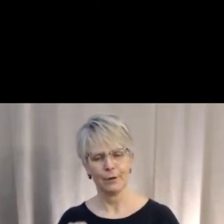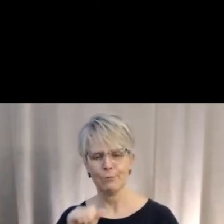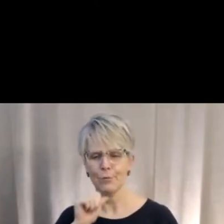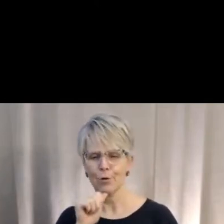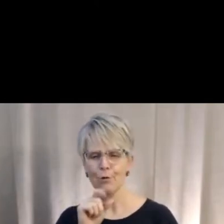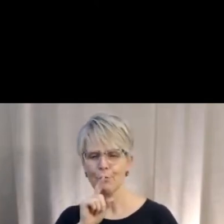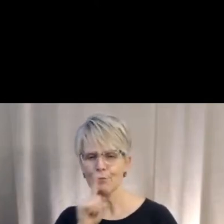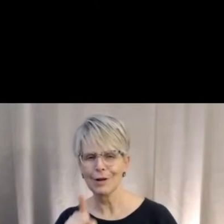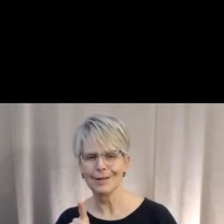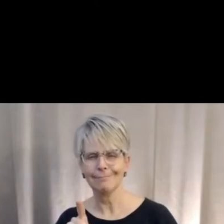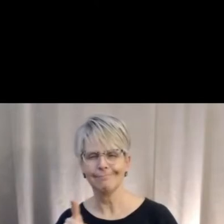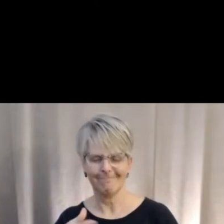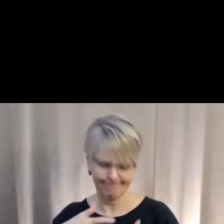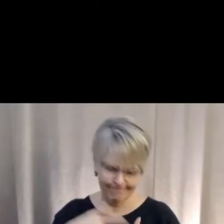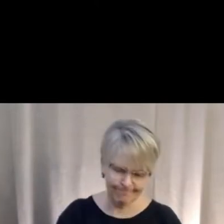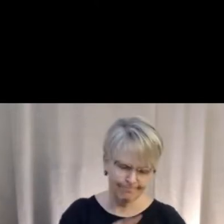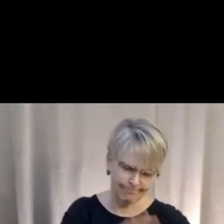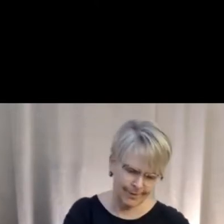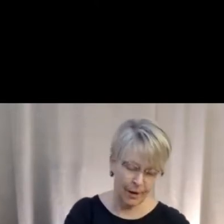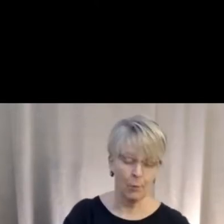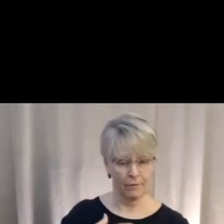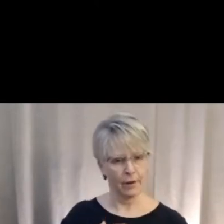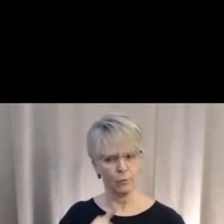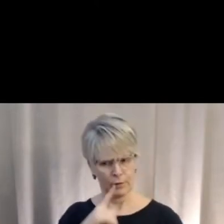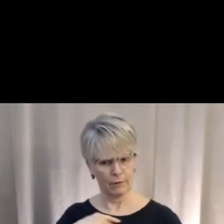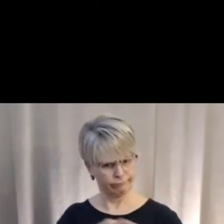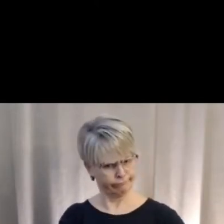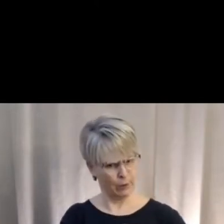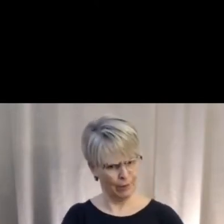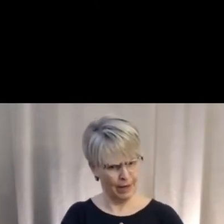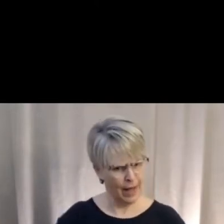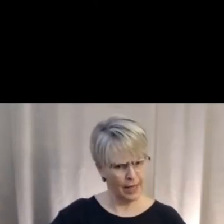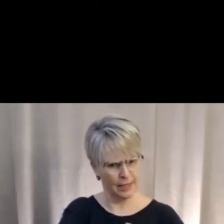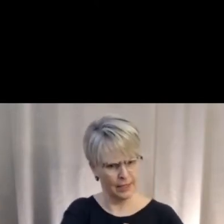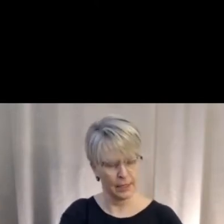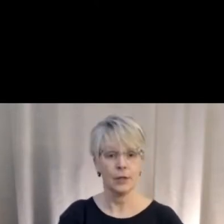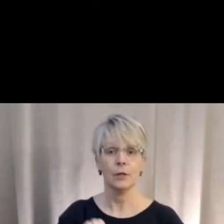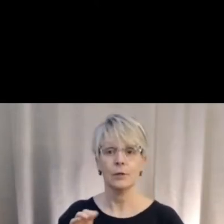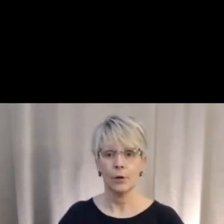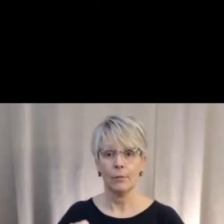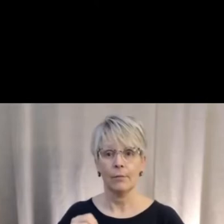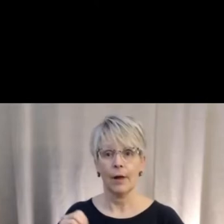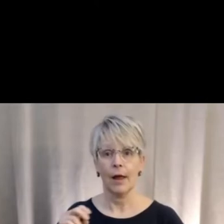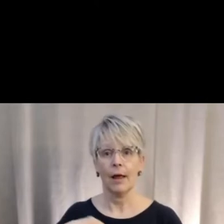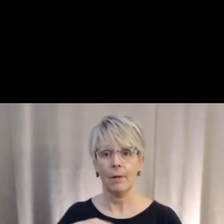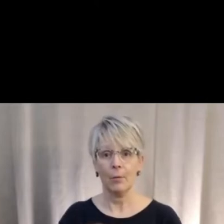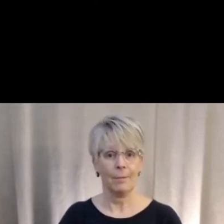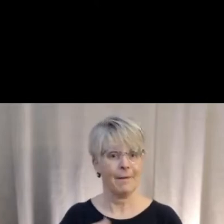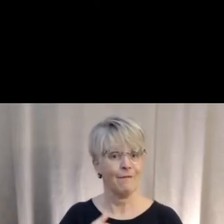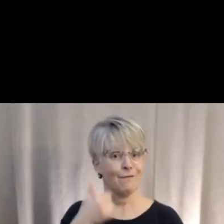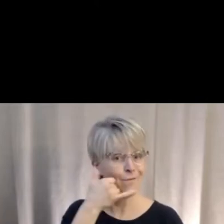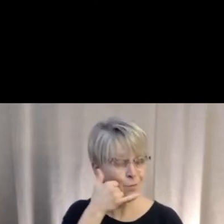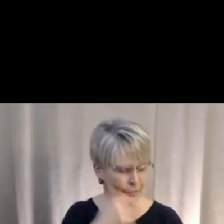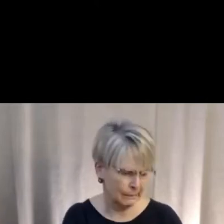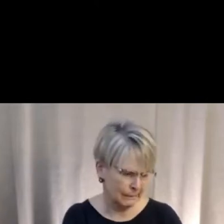true relationship with. So we work to have a true relationship with that. So I'm reading off my phone because my computer is being a little